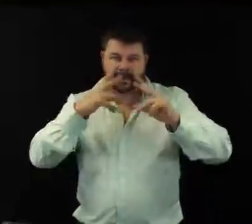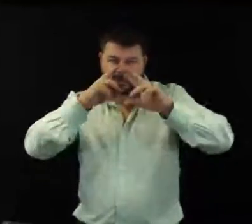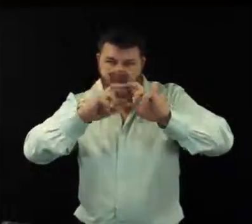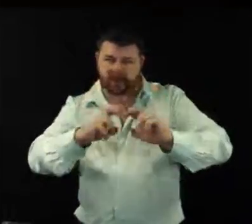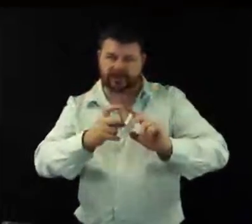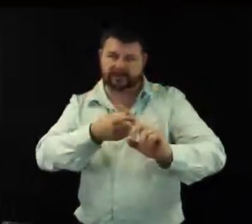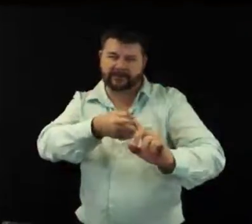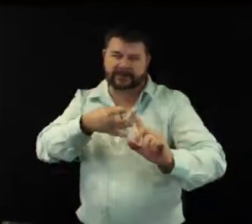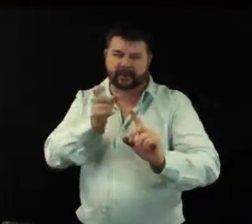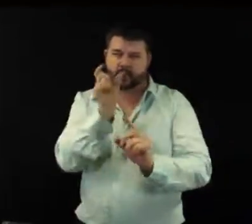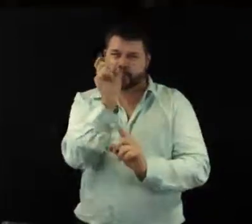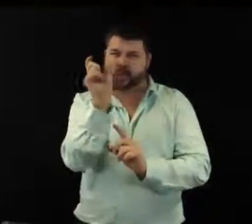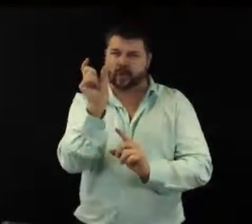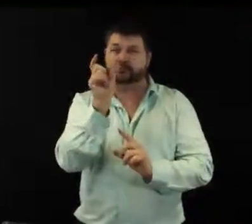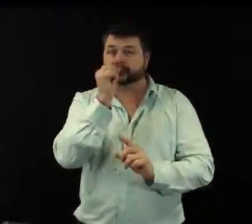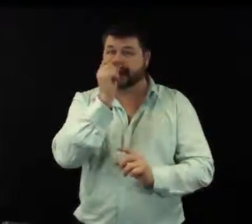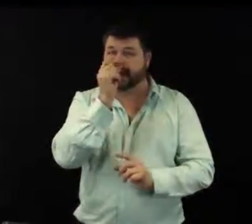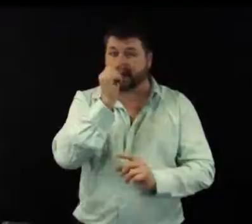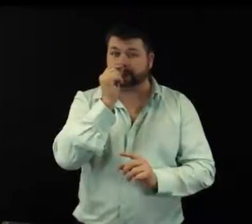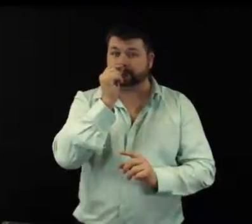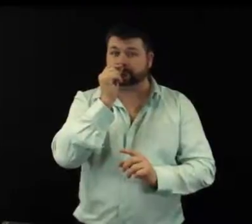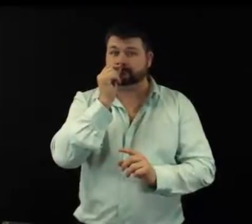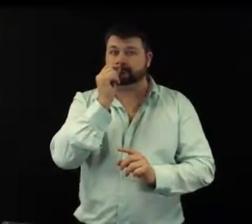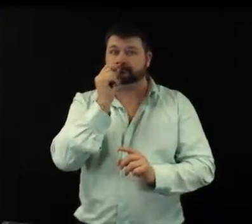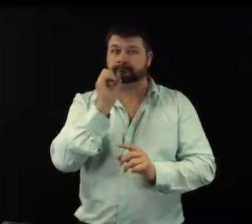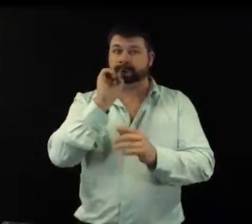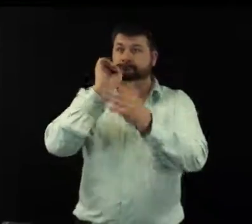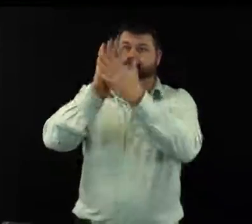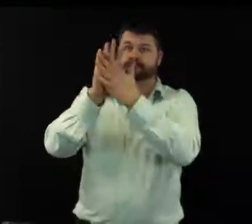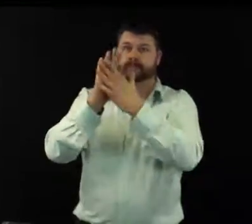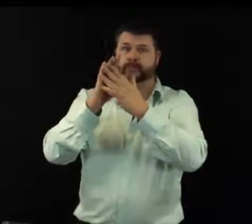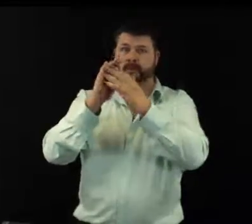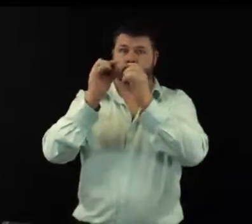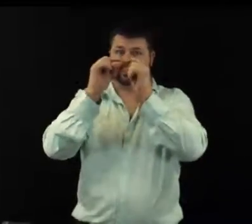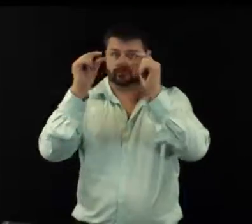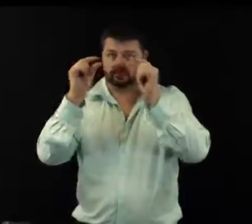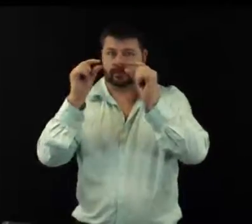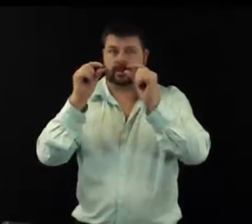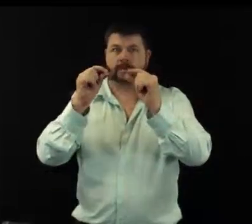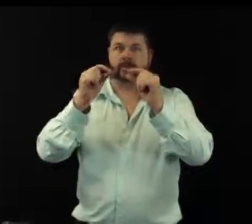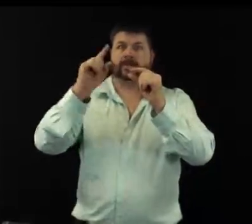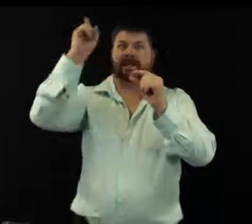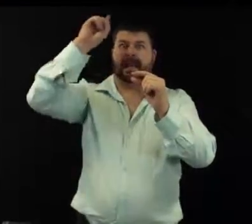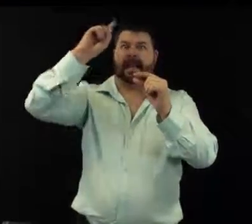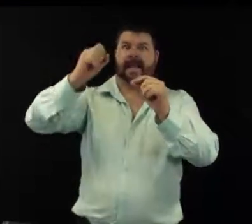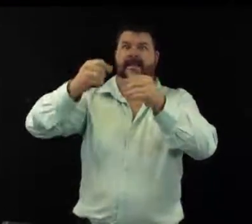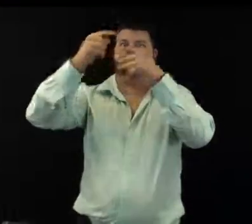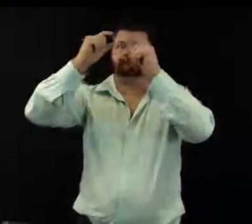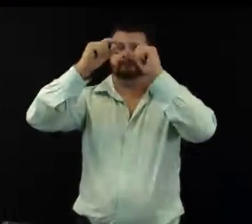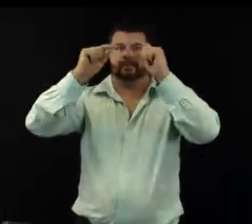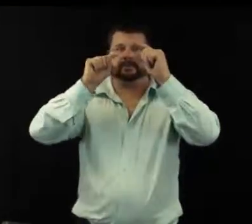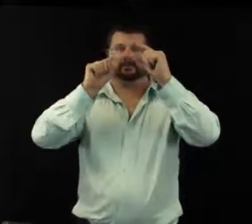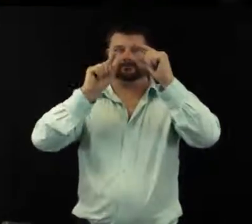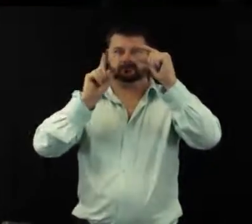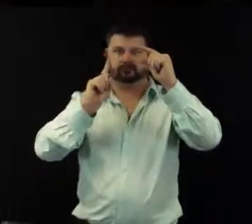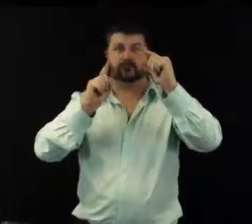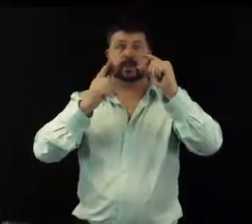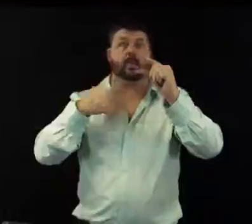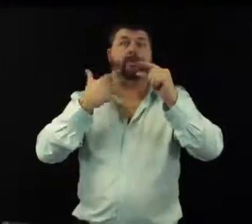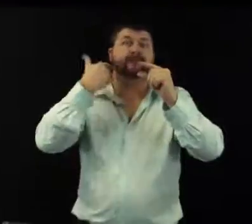box and typing in what you're looking for. Searching looks in the title, location, and notes fields for events you have